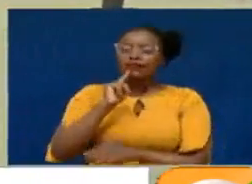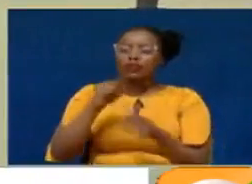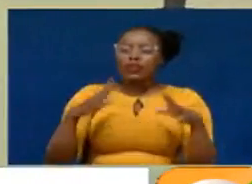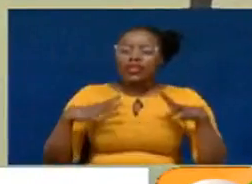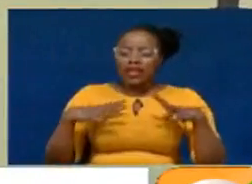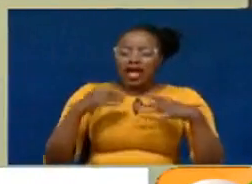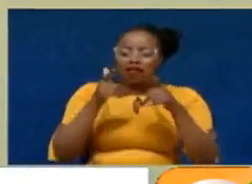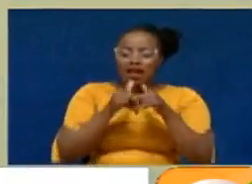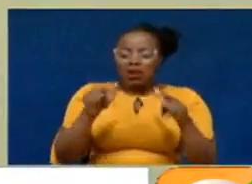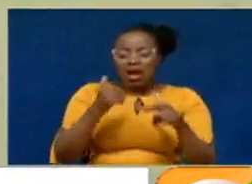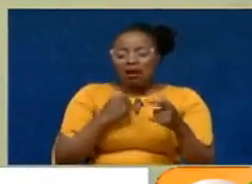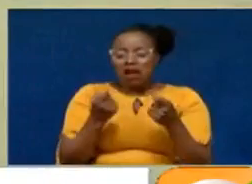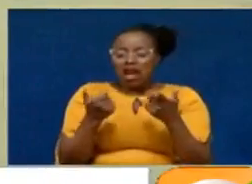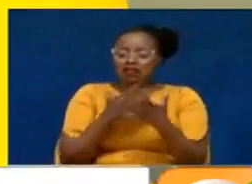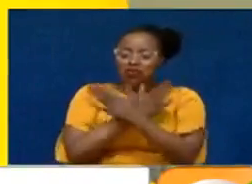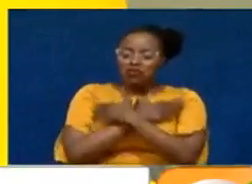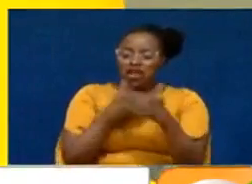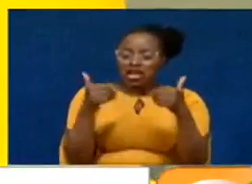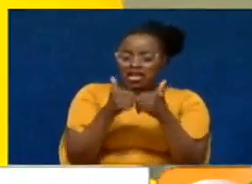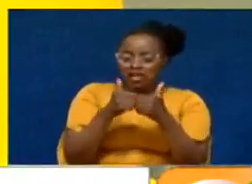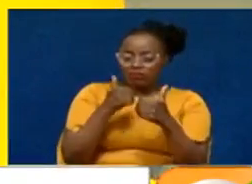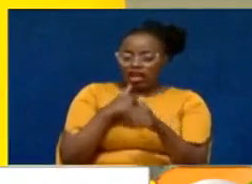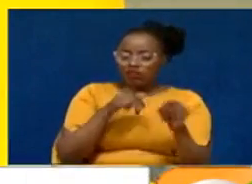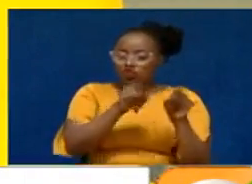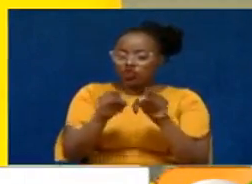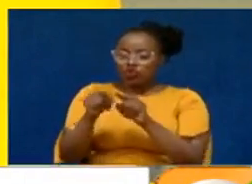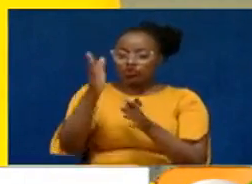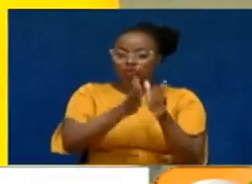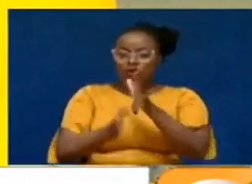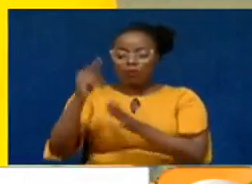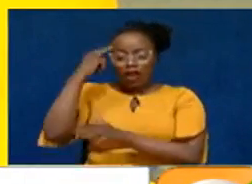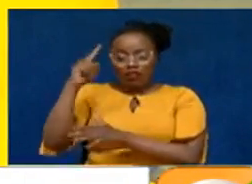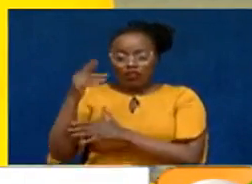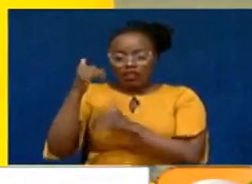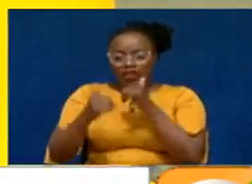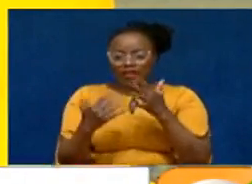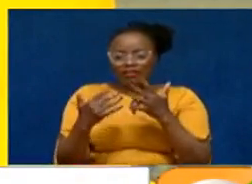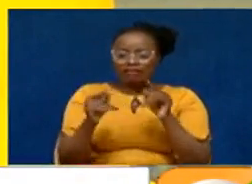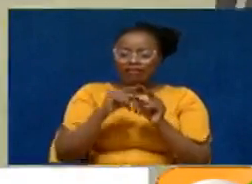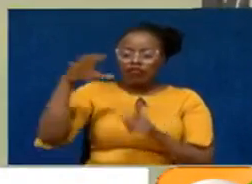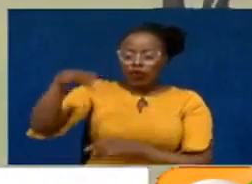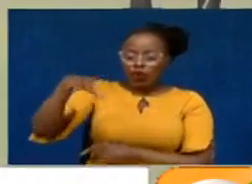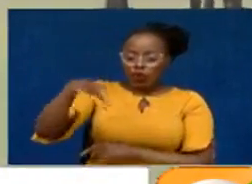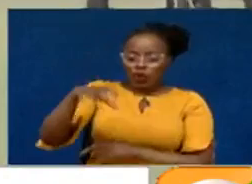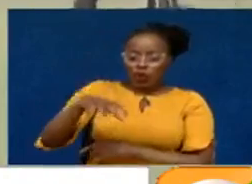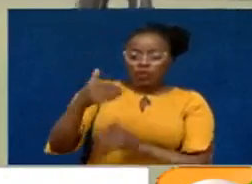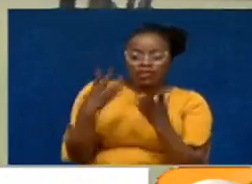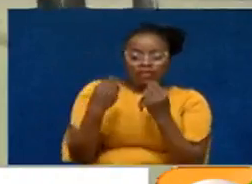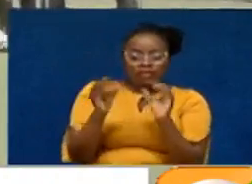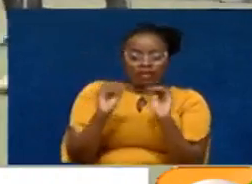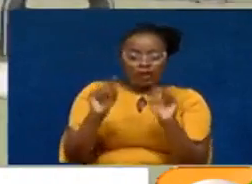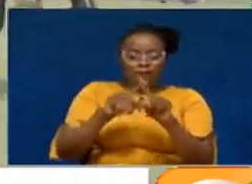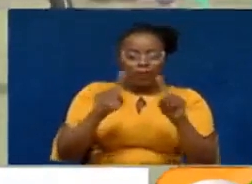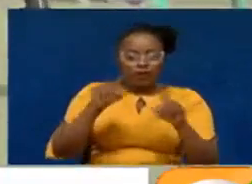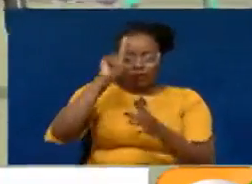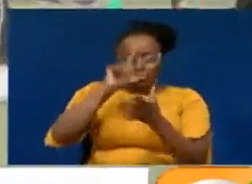league has allowed them a couple of friendly matches to bond as a team and also prepare for the hot and humid conditions of Congo. It will not be an easy tie,